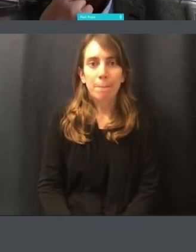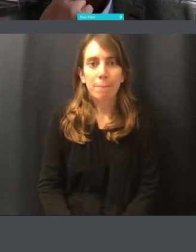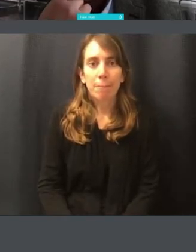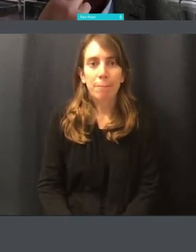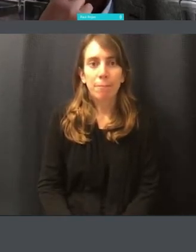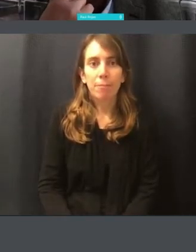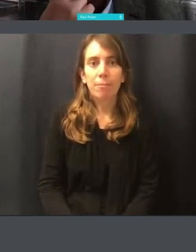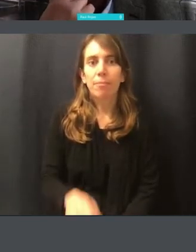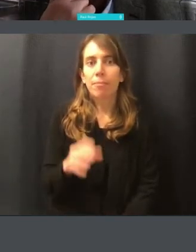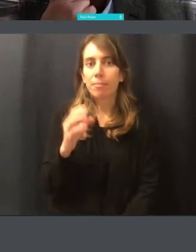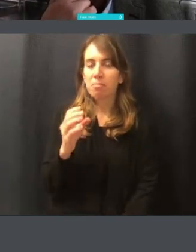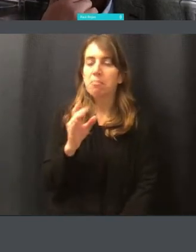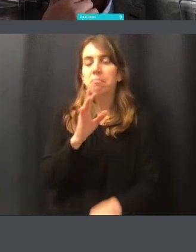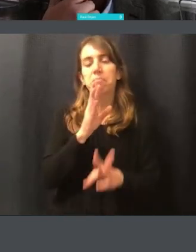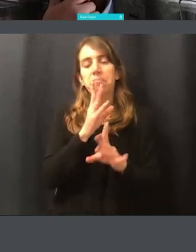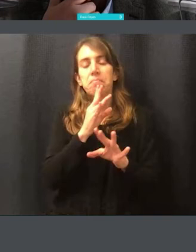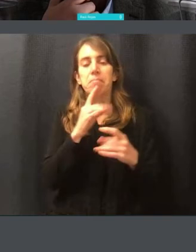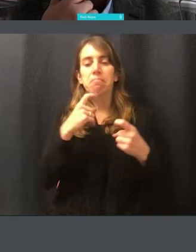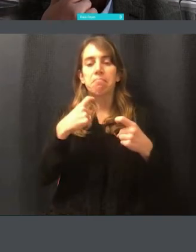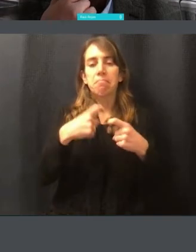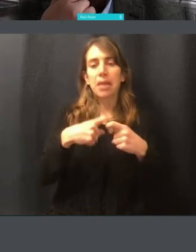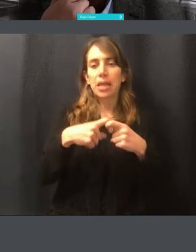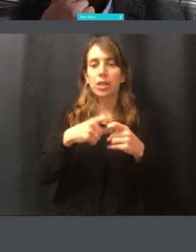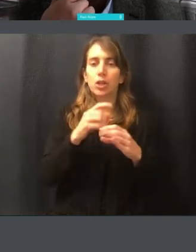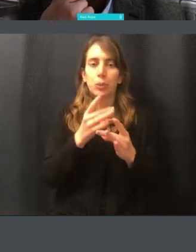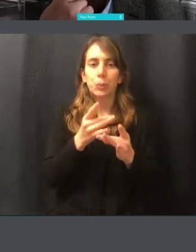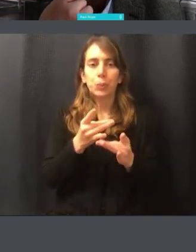Se cayó de la música.